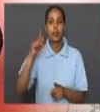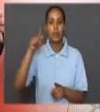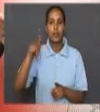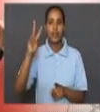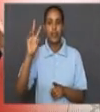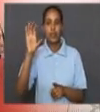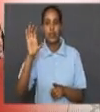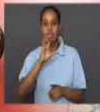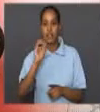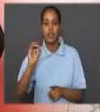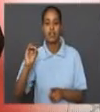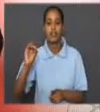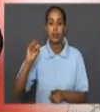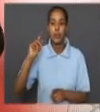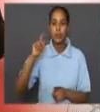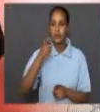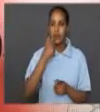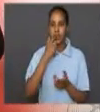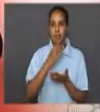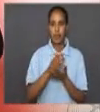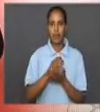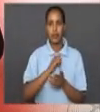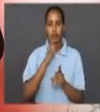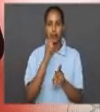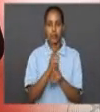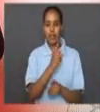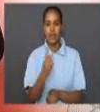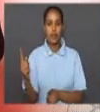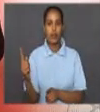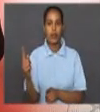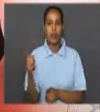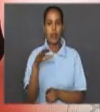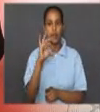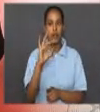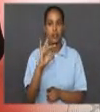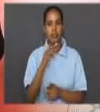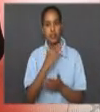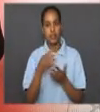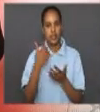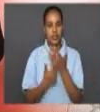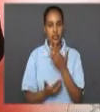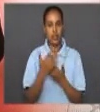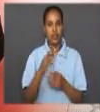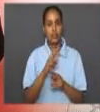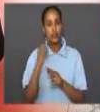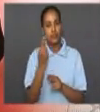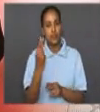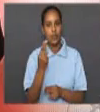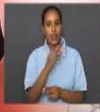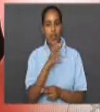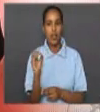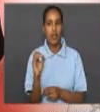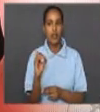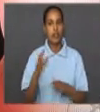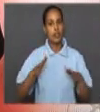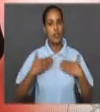PVC and Perspex. I am sure that everyone will find such a discussion useful